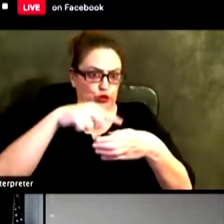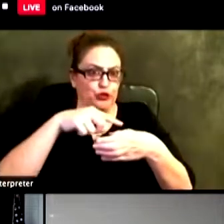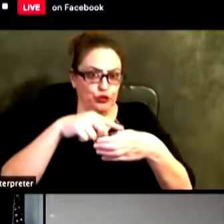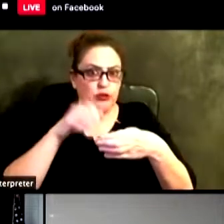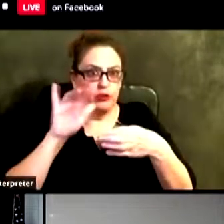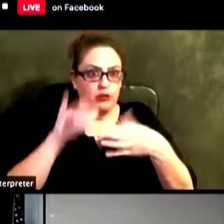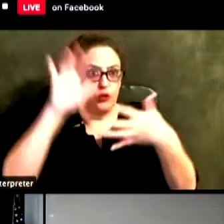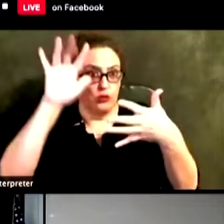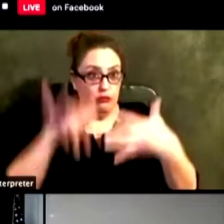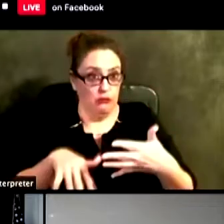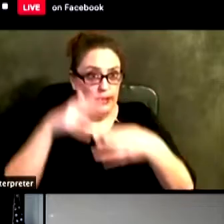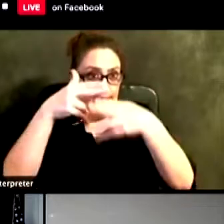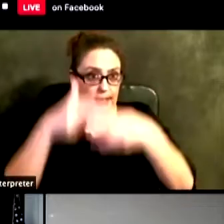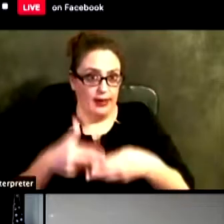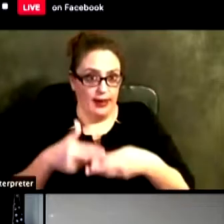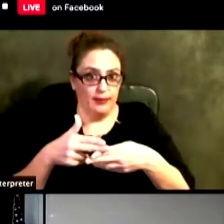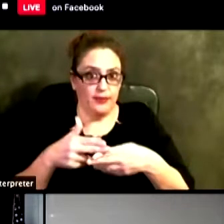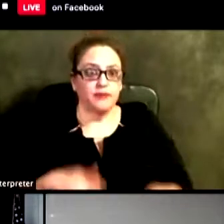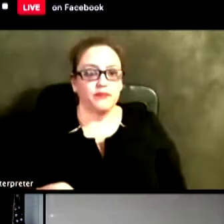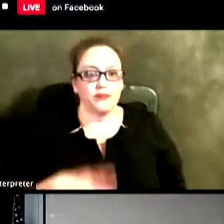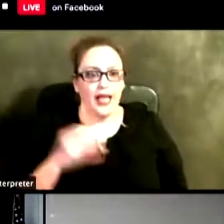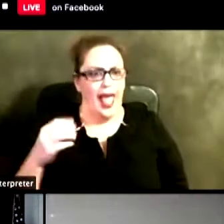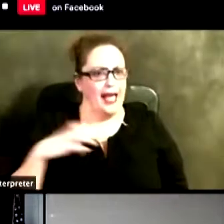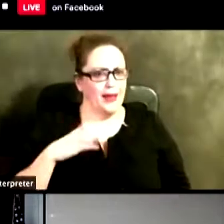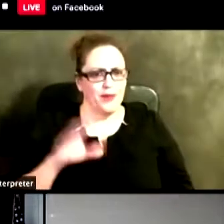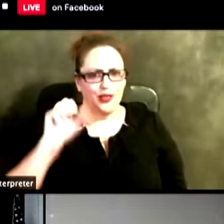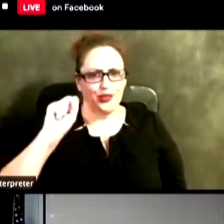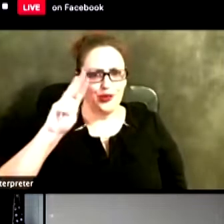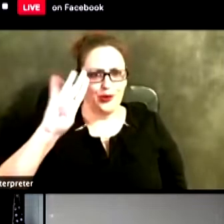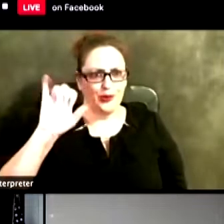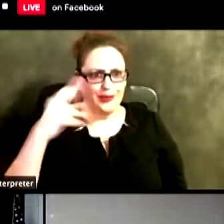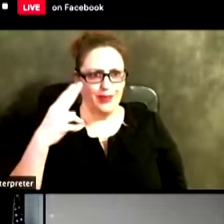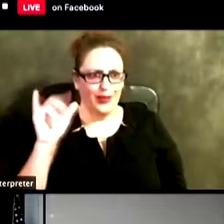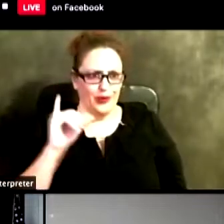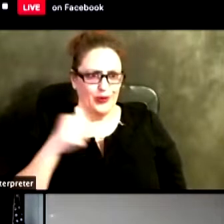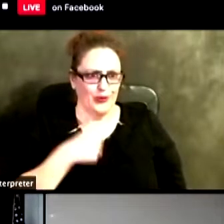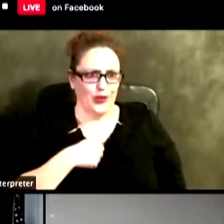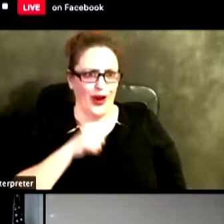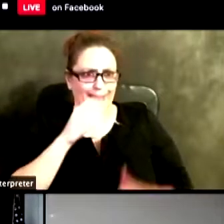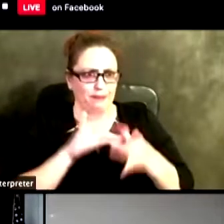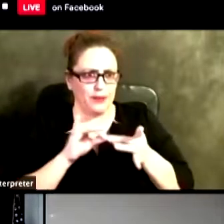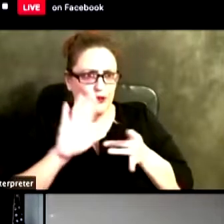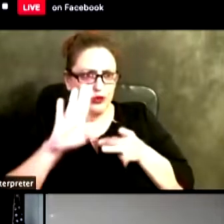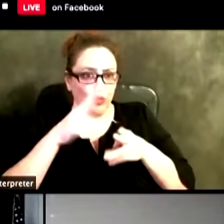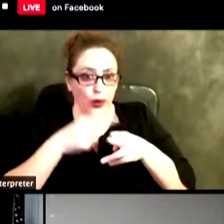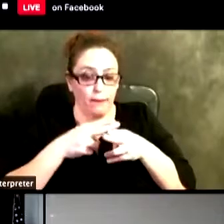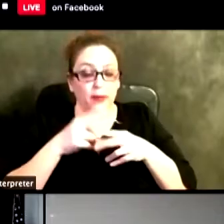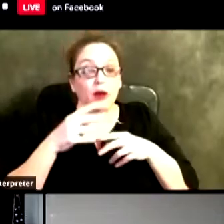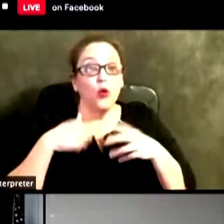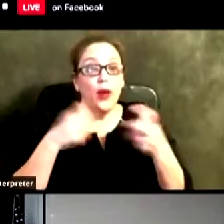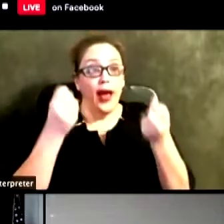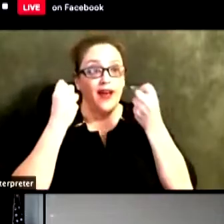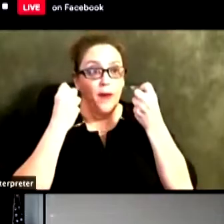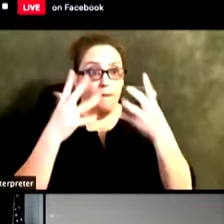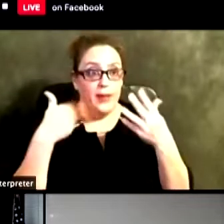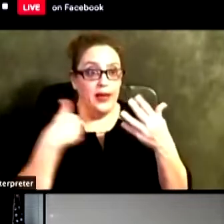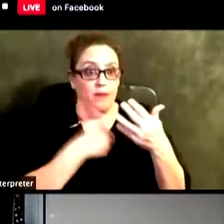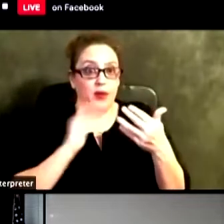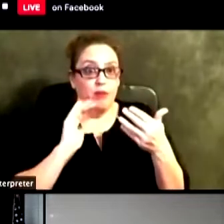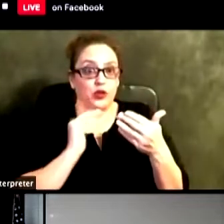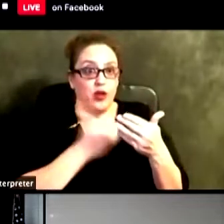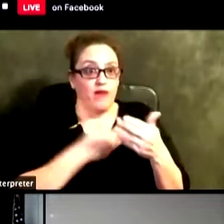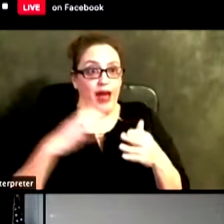We have a number of commissioners with us. Commissioner Smith also, I'm sorry, I didn't see you there at first. So we have a number of our members of the Racial Equity and Policing